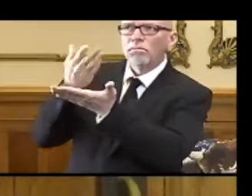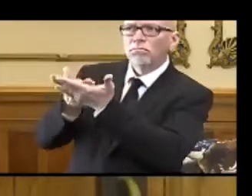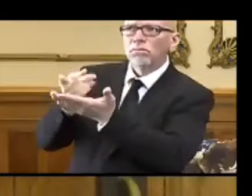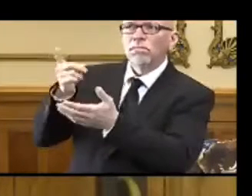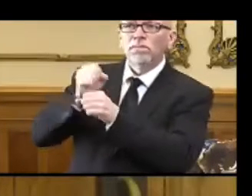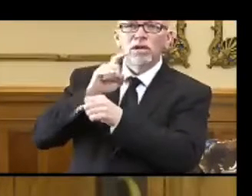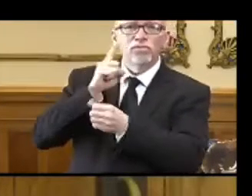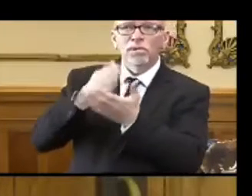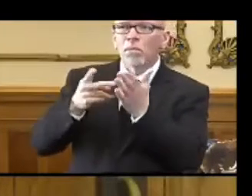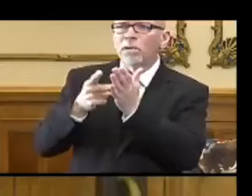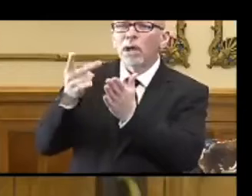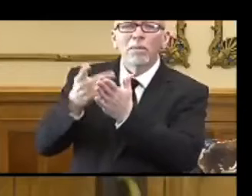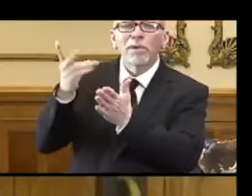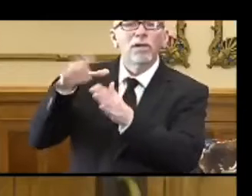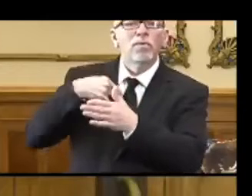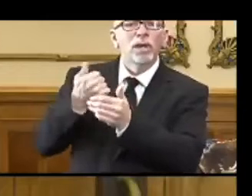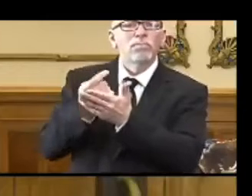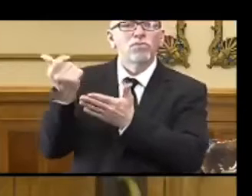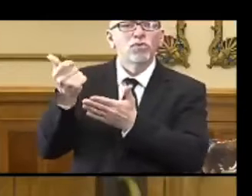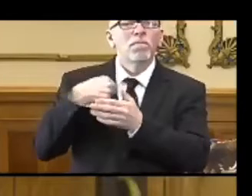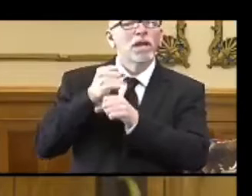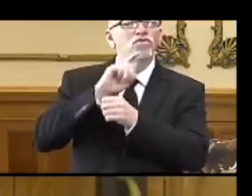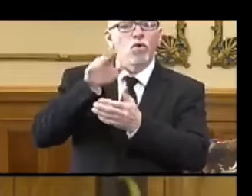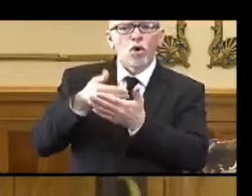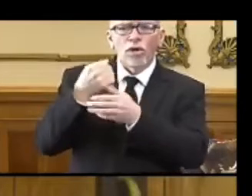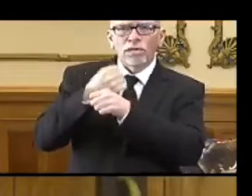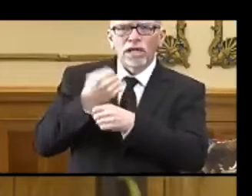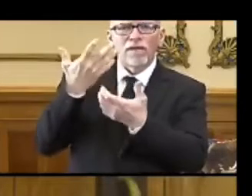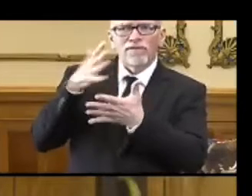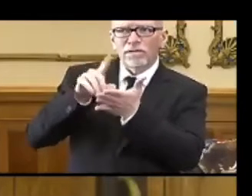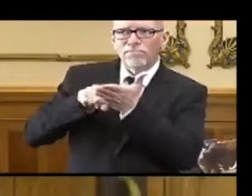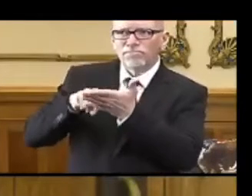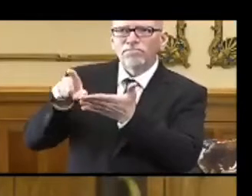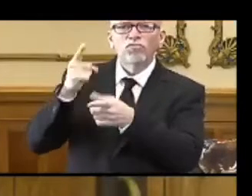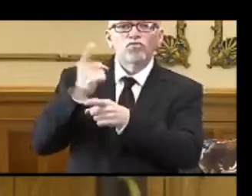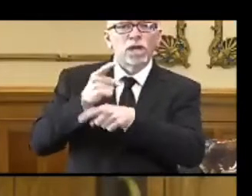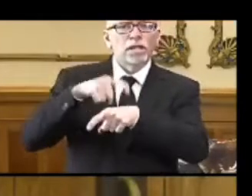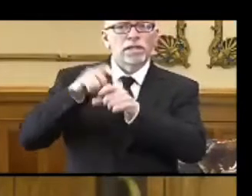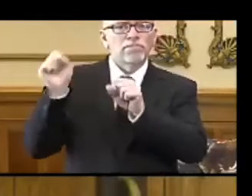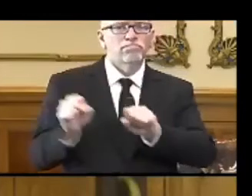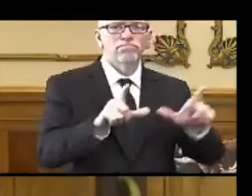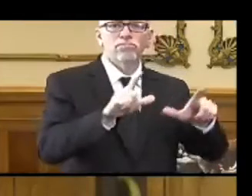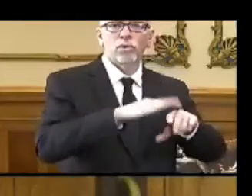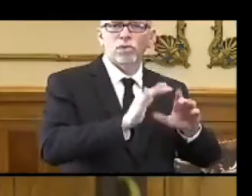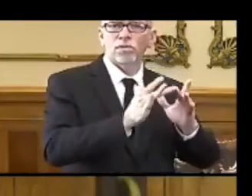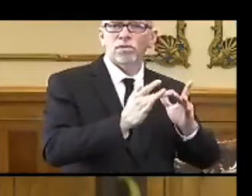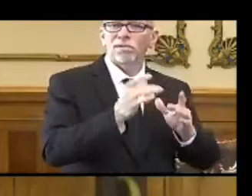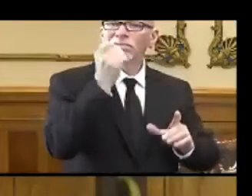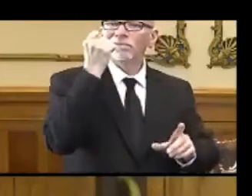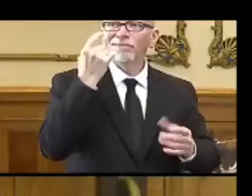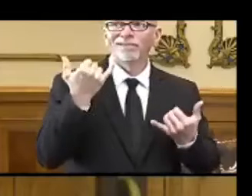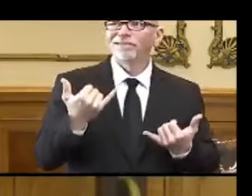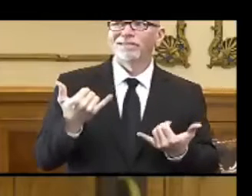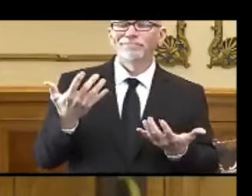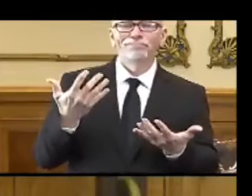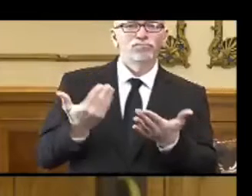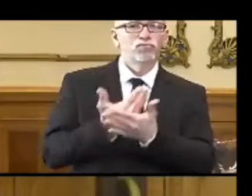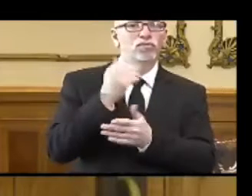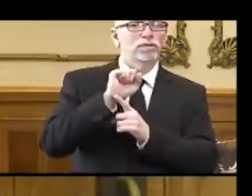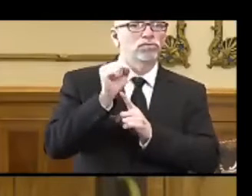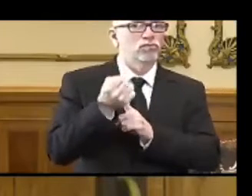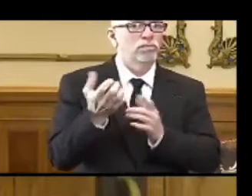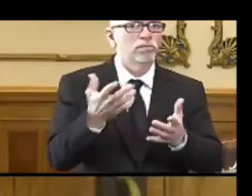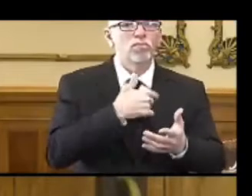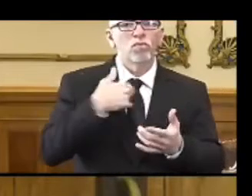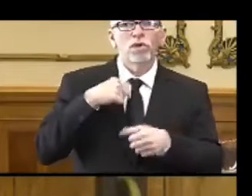remove duplicates, and ensure that all of the data has been reported within that time period. But this is an unprecedented situation,